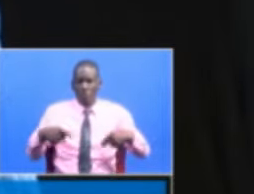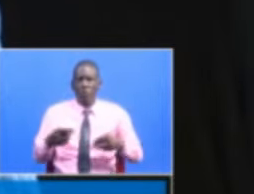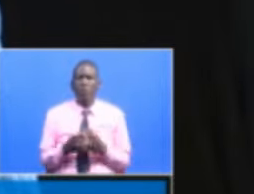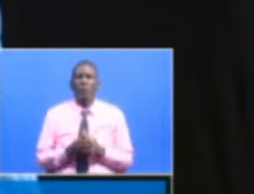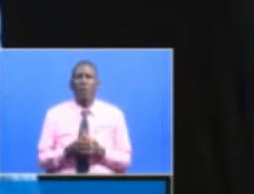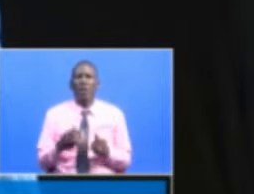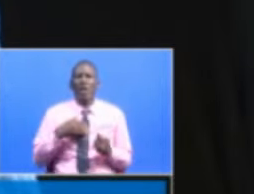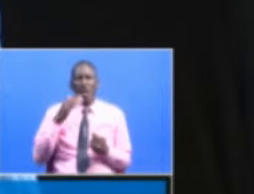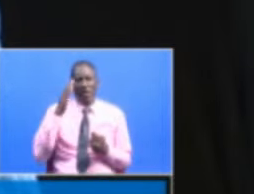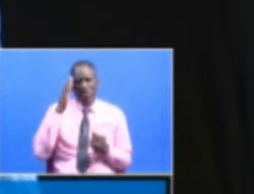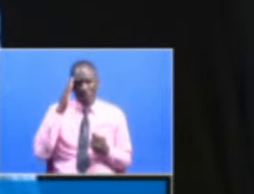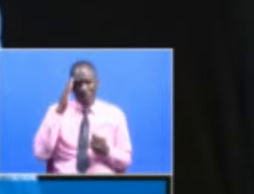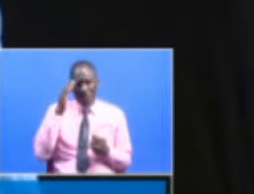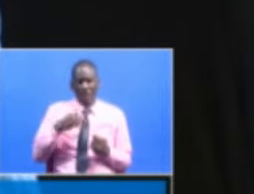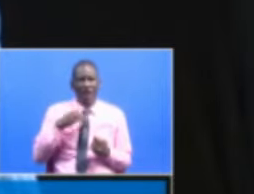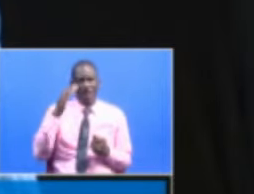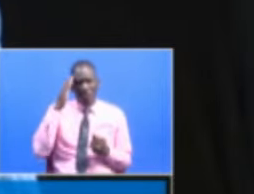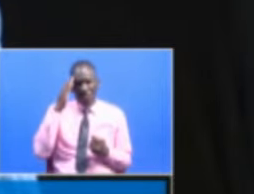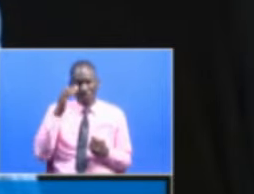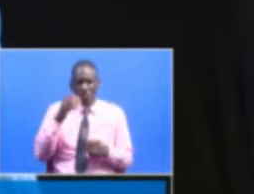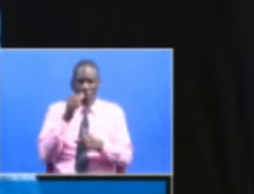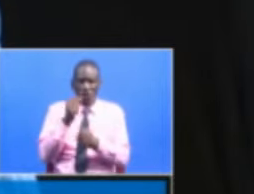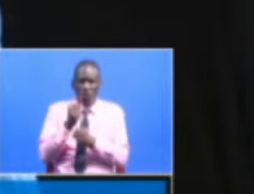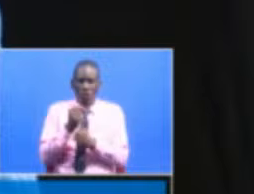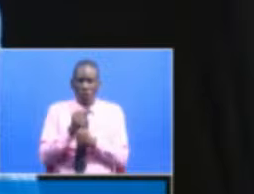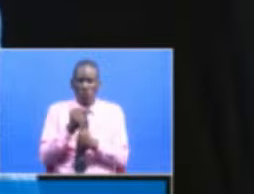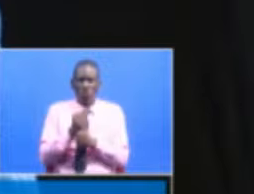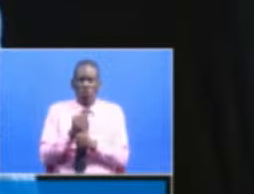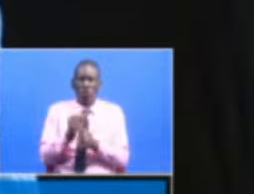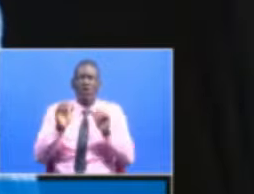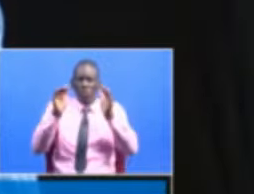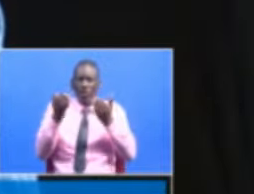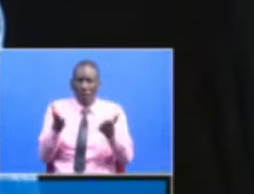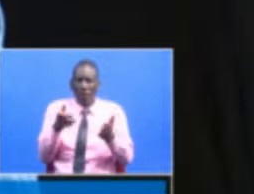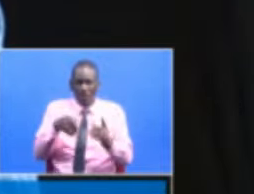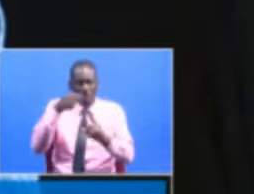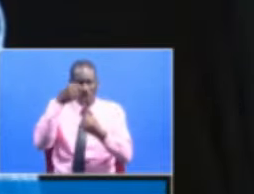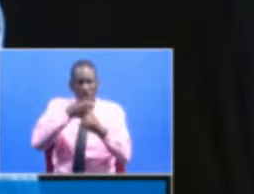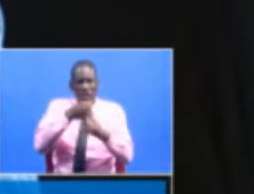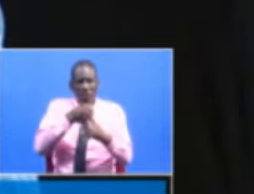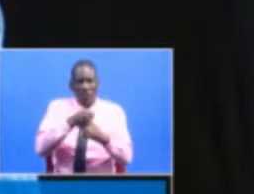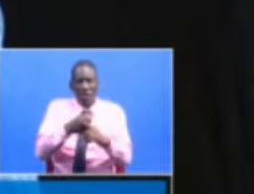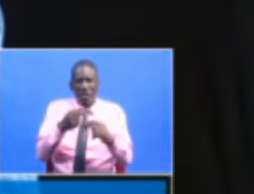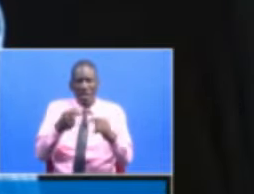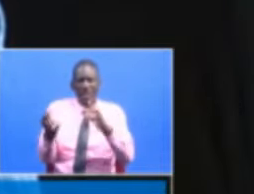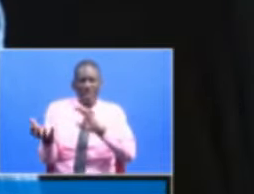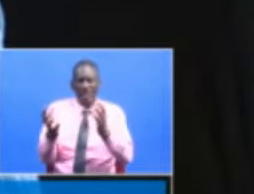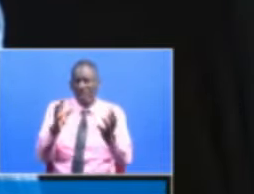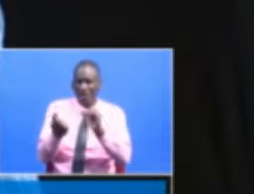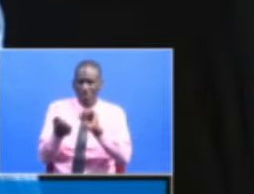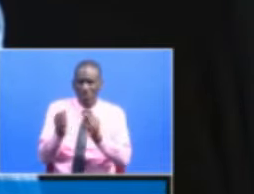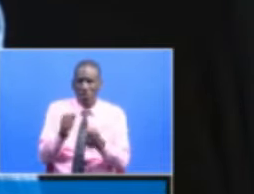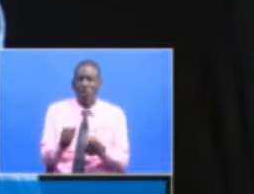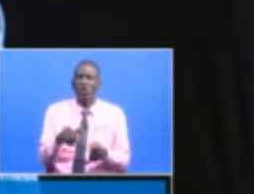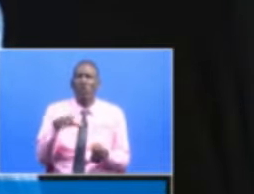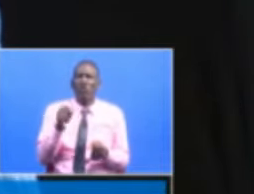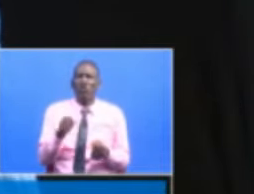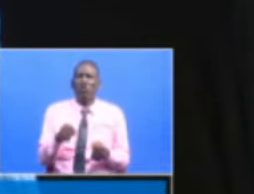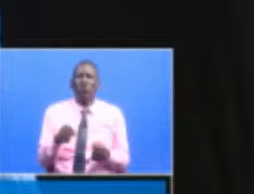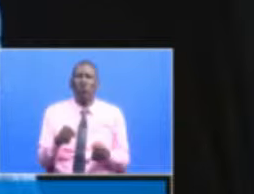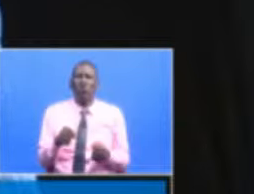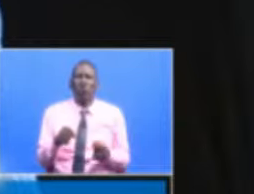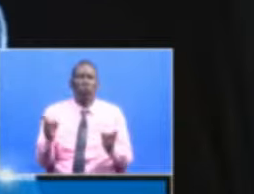think we play a very important part in this fight against climate change. Mm. So we cannot